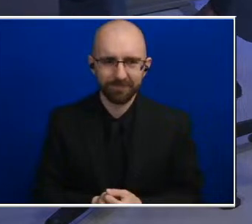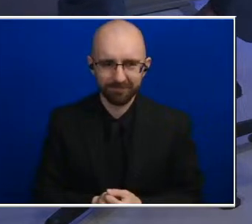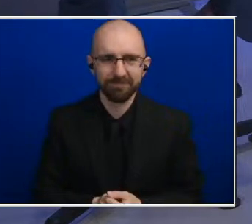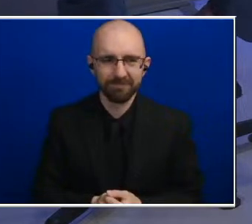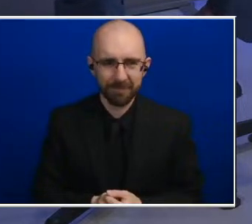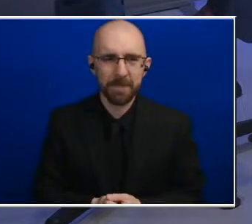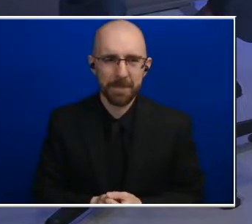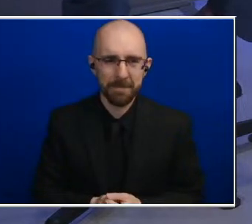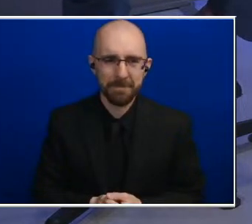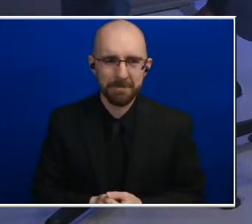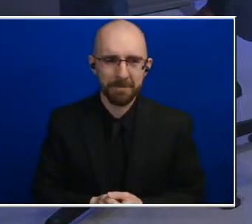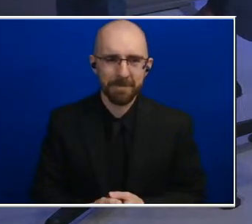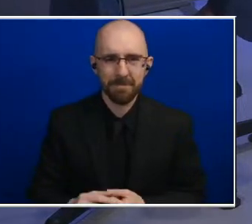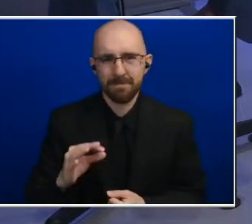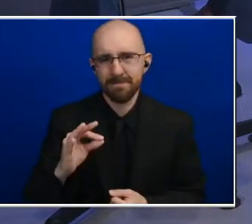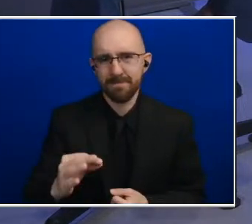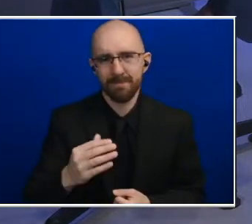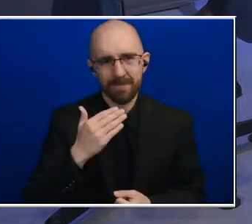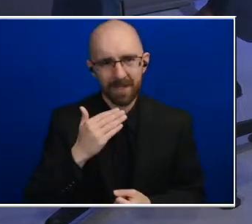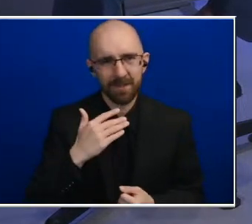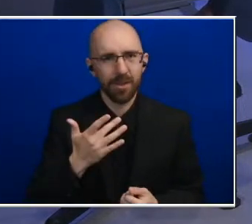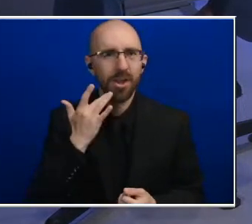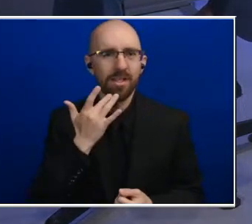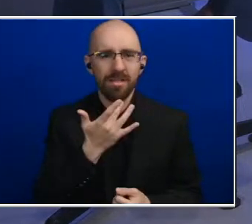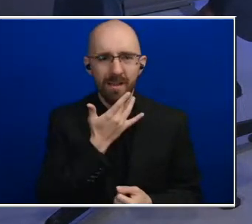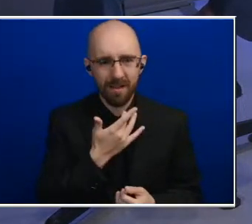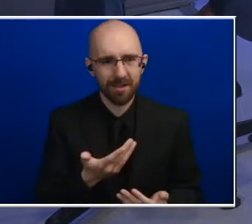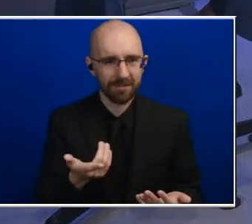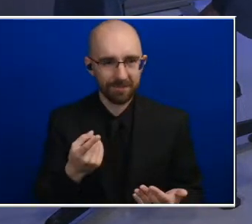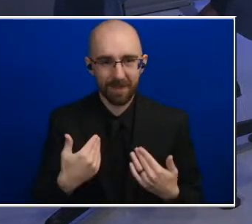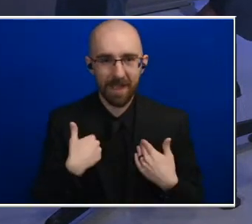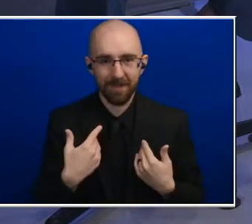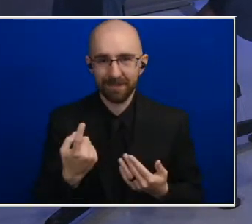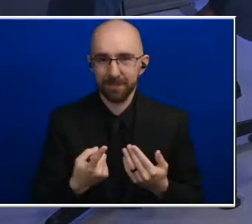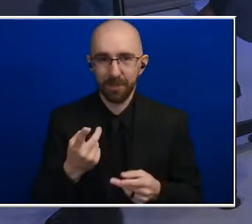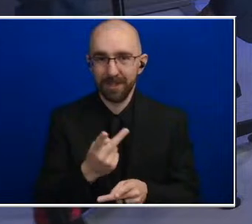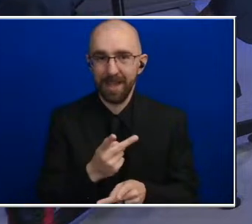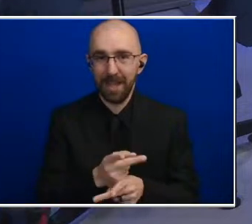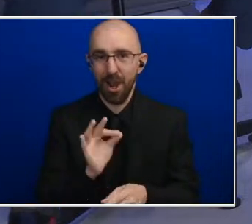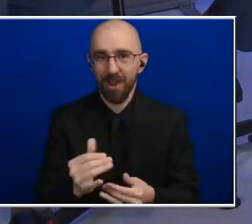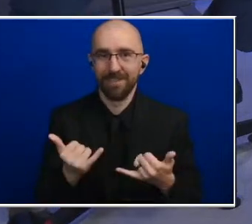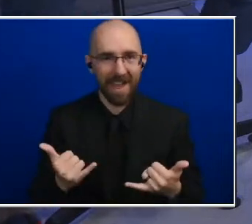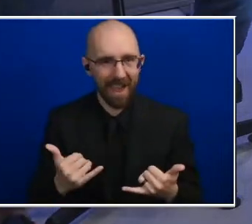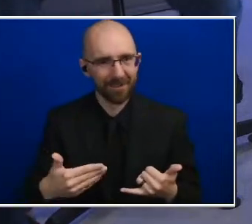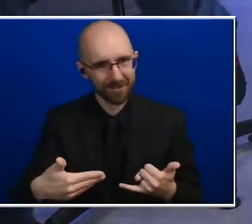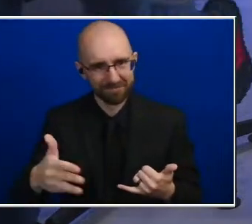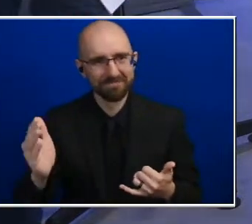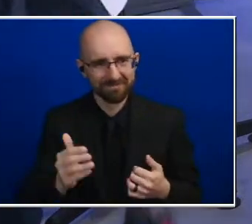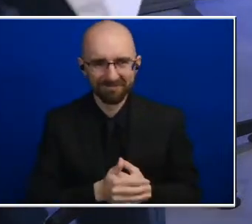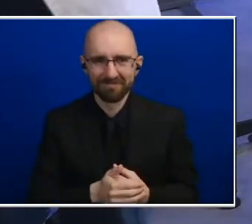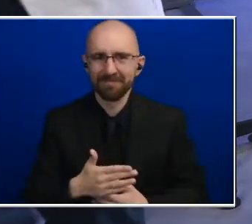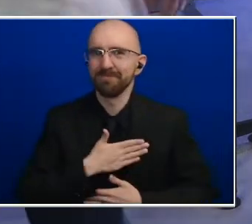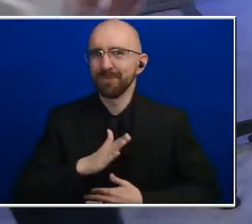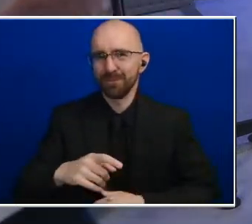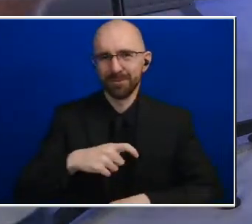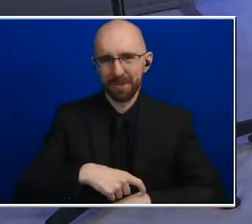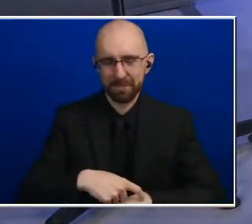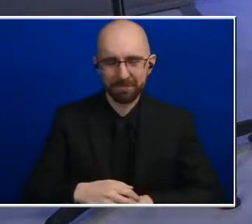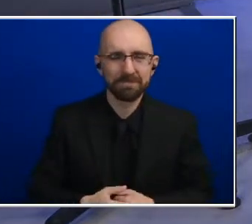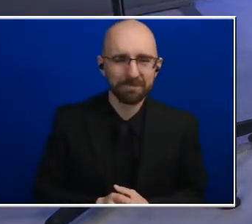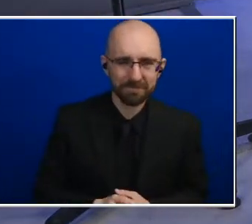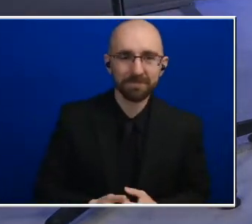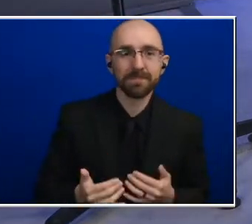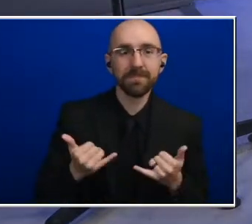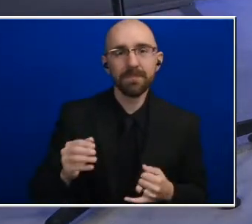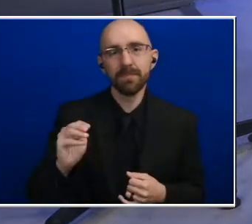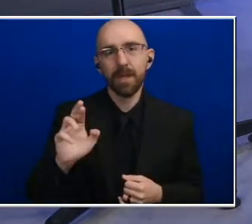thank you. Yeah, thanks so much. Good luck. And I guess, like I said, you have somebody to take care of again. So yeah. There you go. Yeah. Appreciate everyone's time. Thank you, man. All right, now, Mayor Skoo, are you still doing some